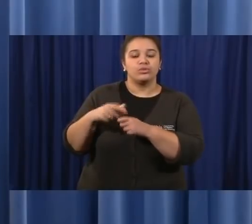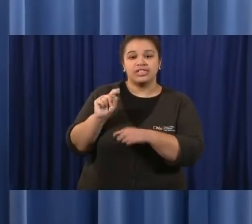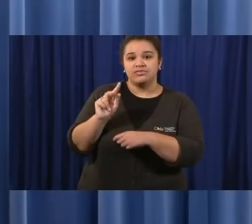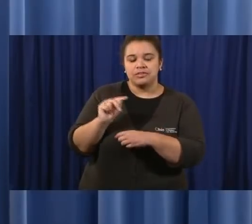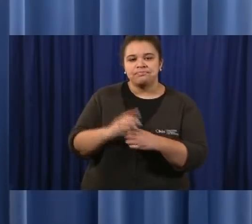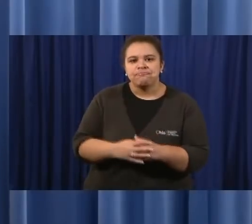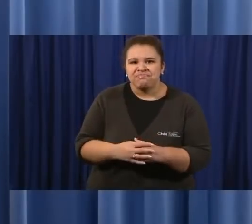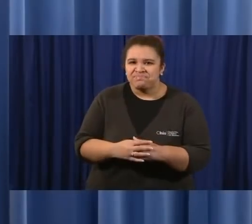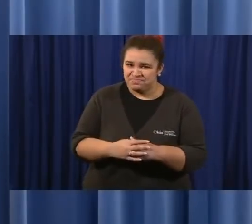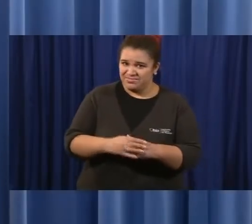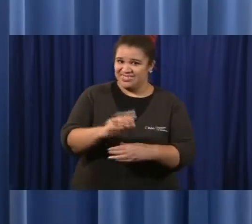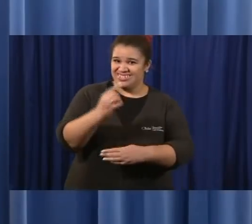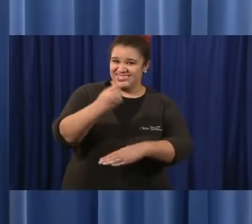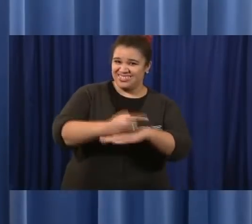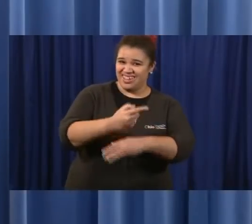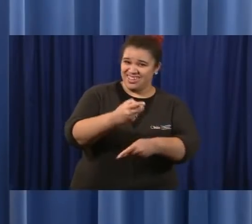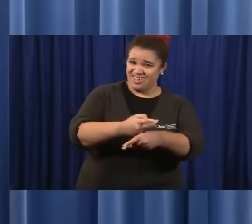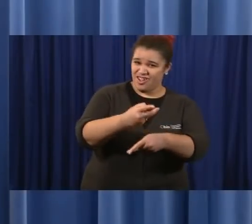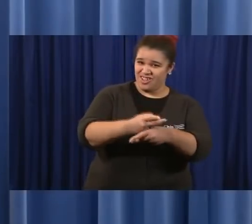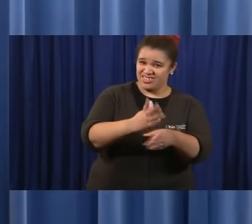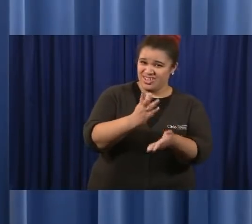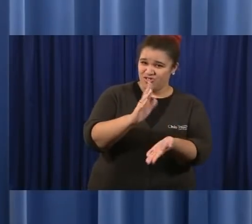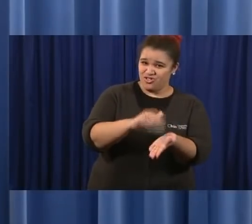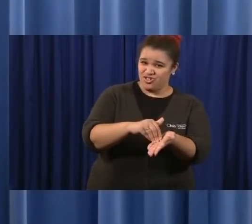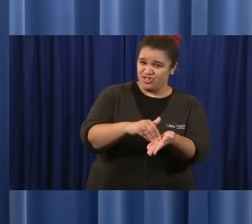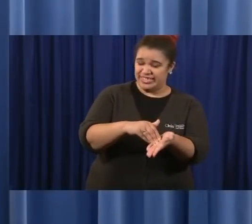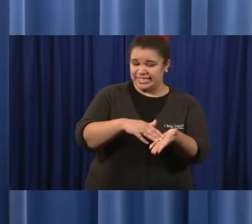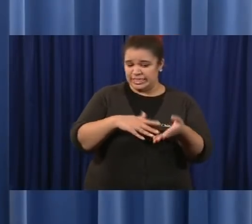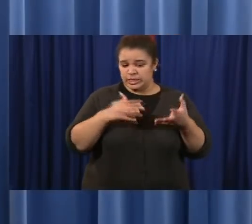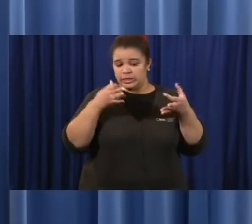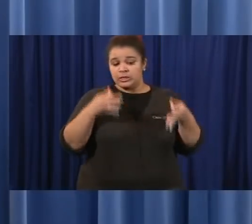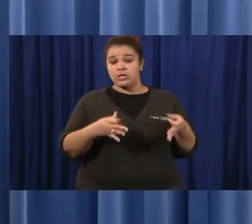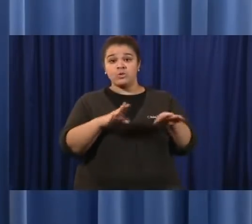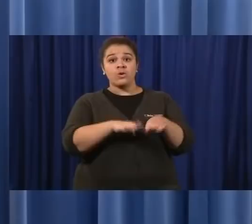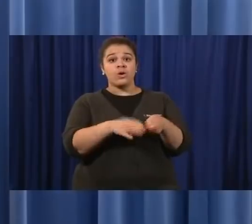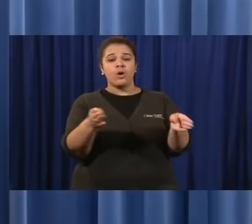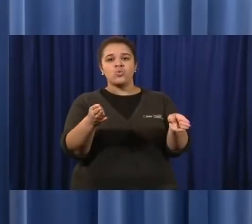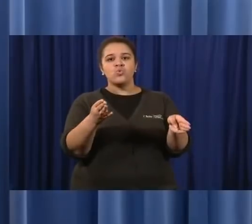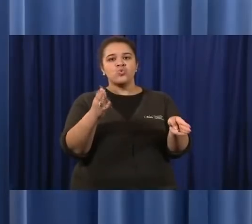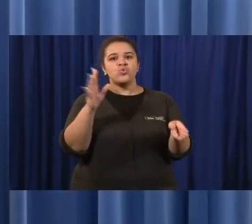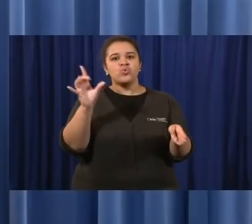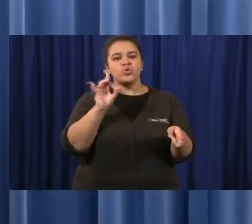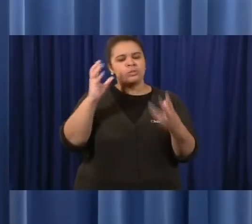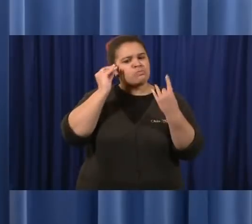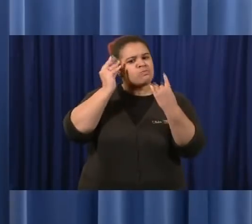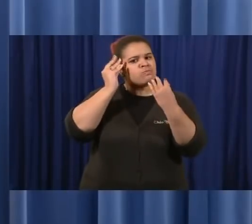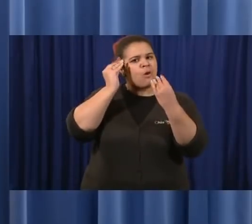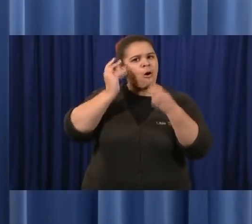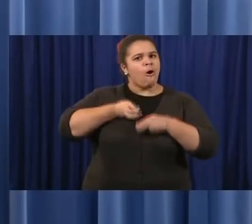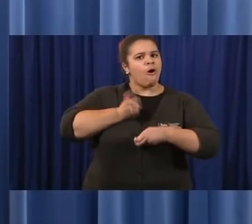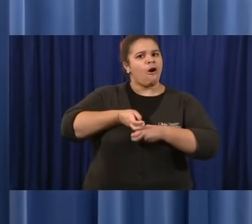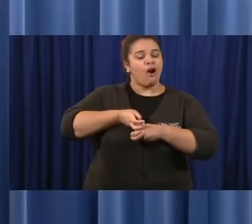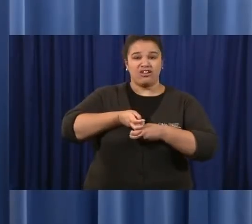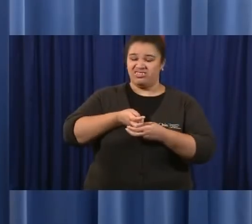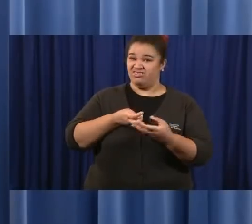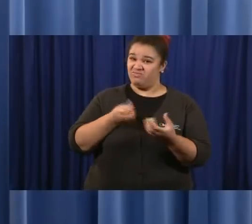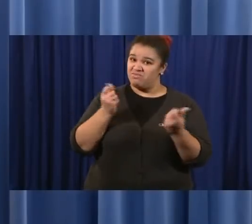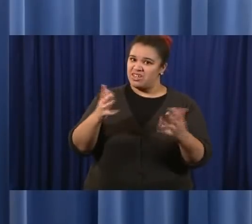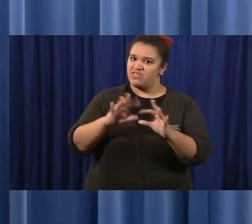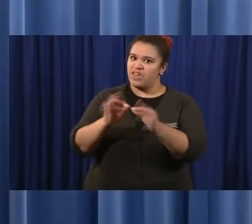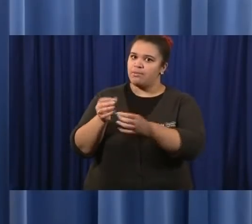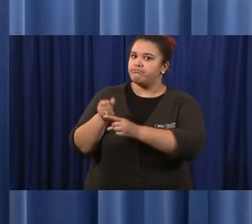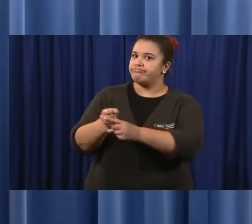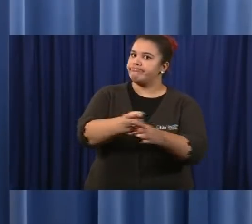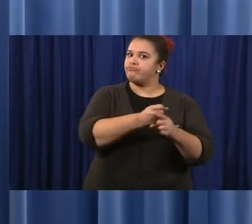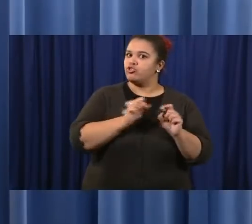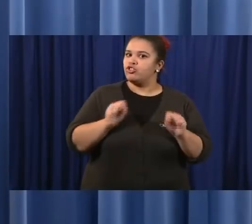most difficult decisions you have made because it affects so many families. Do you have an idea how many